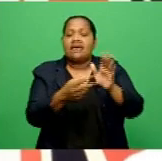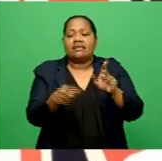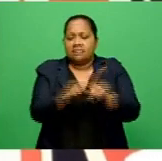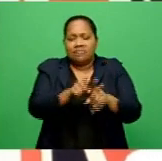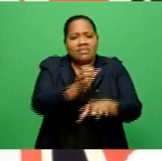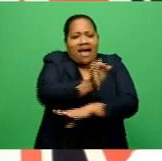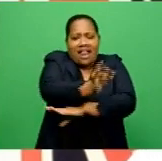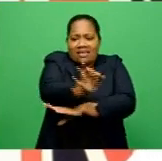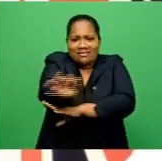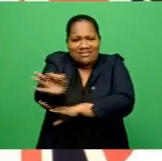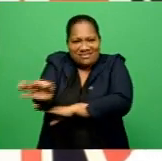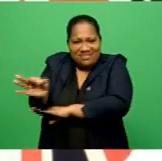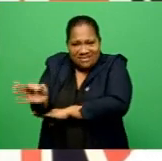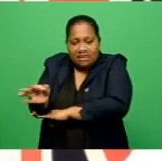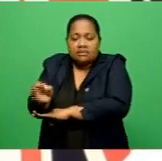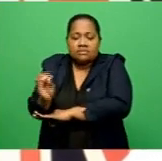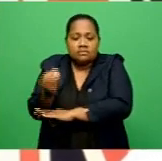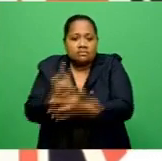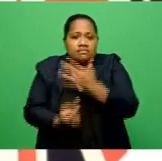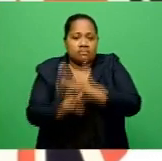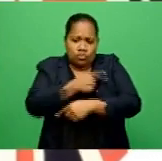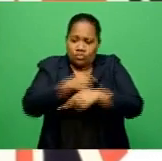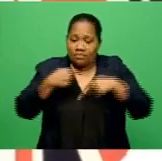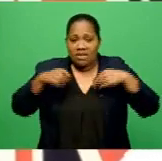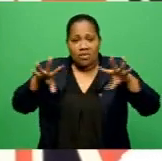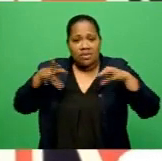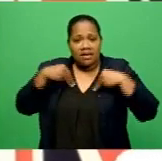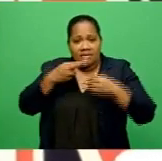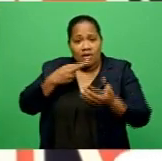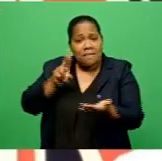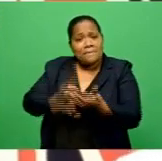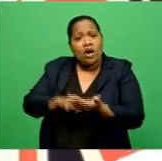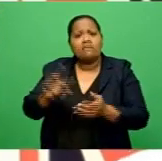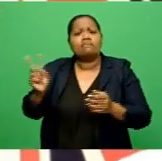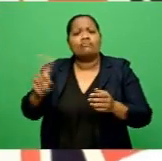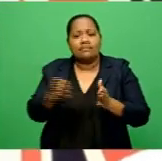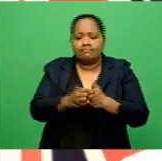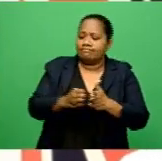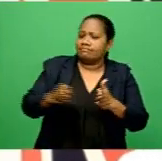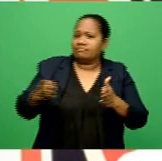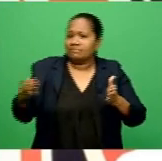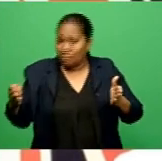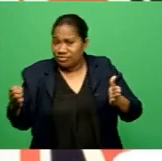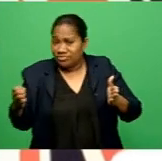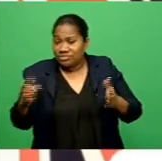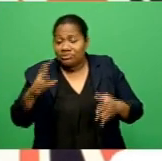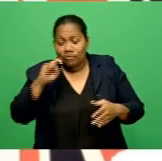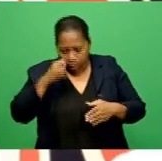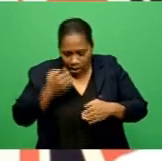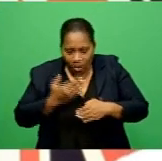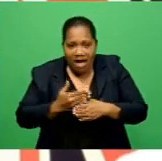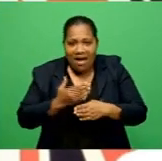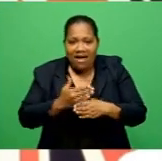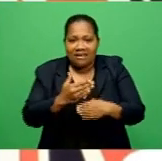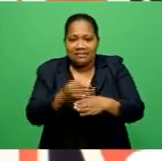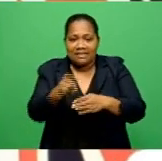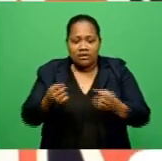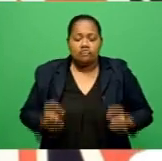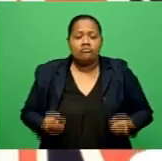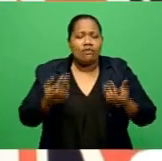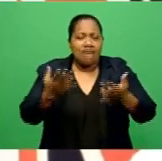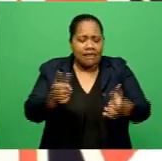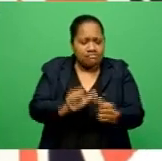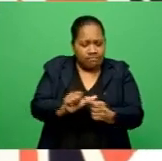Islands. We are receiving reports on the extent of damage and will be working on providing the